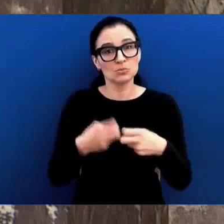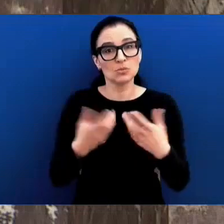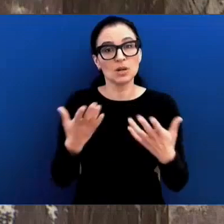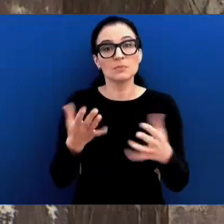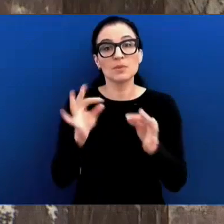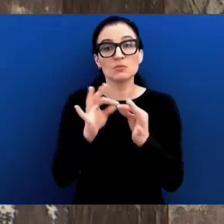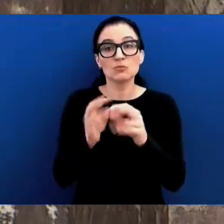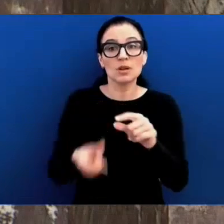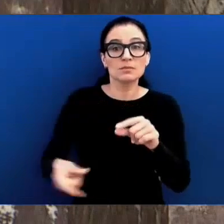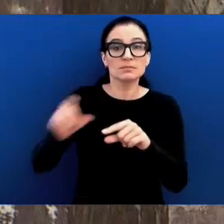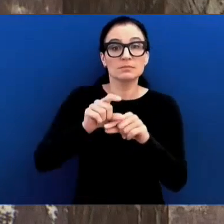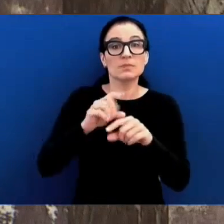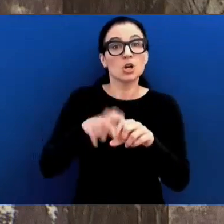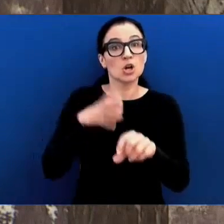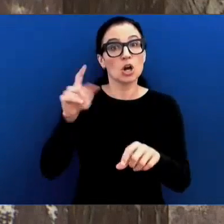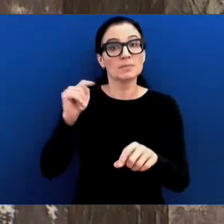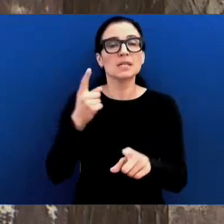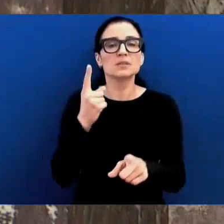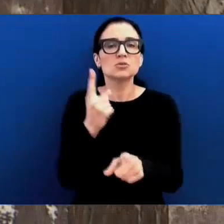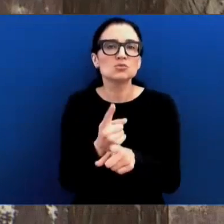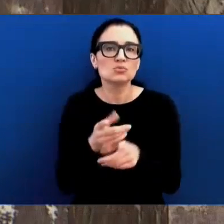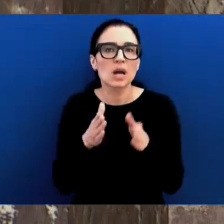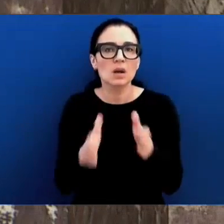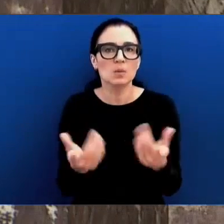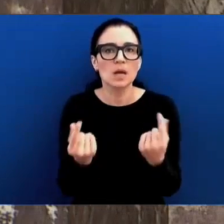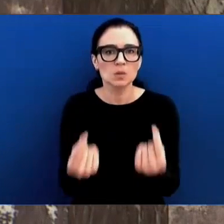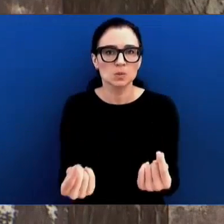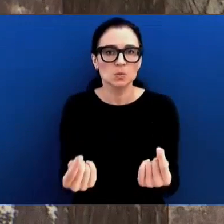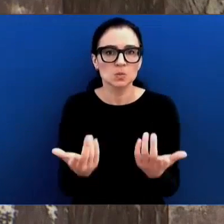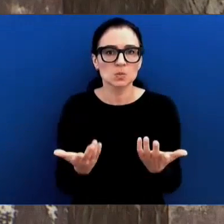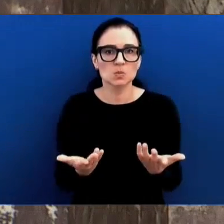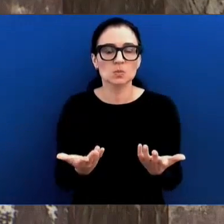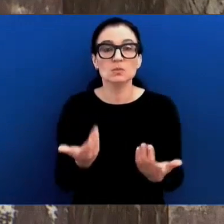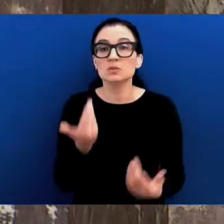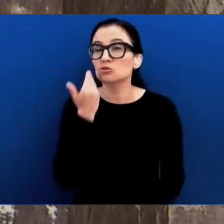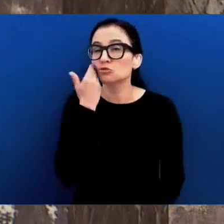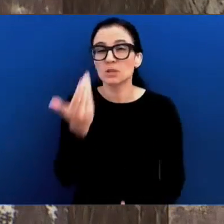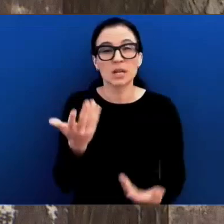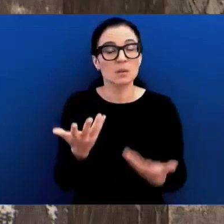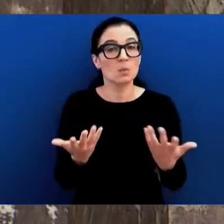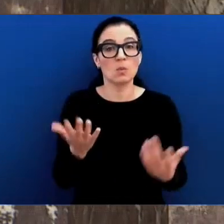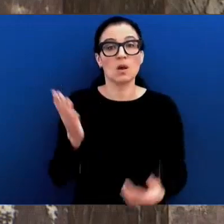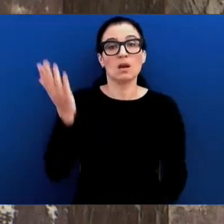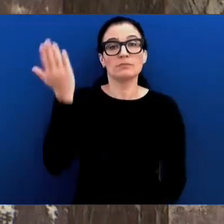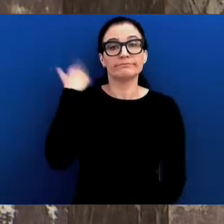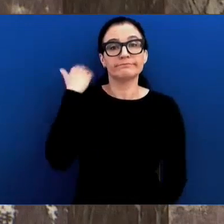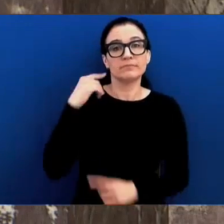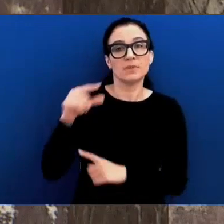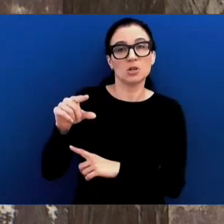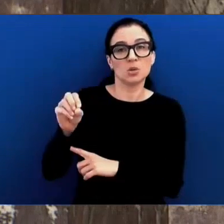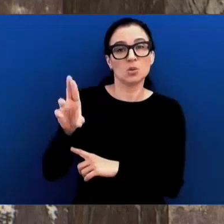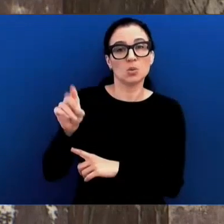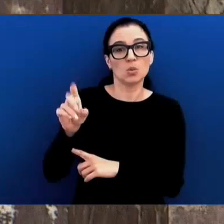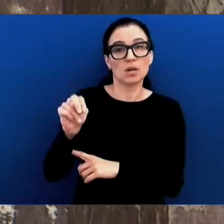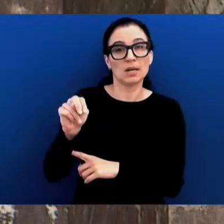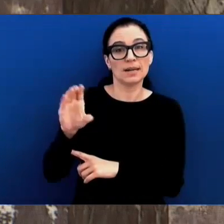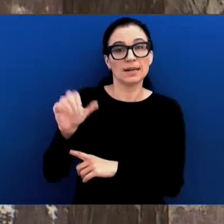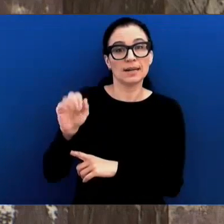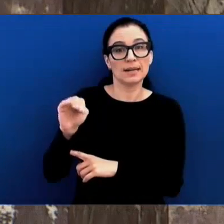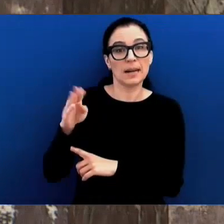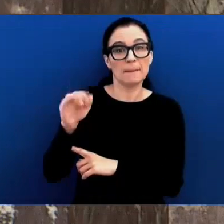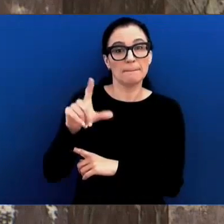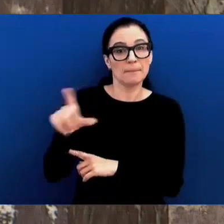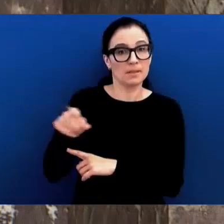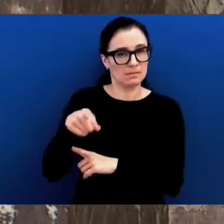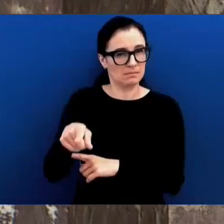thing is this. Under Gordon Campbell, BC started down a path of... Members, Under Gordon Campbell,